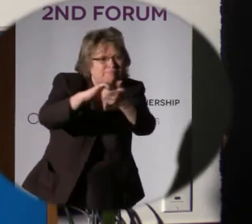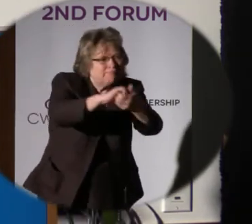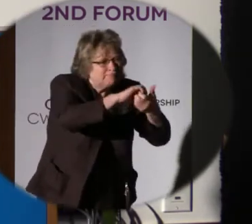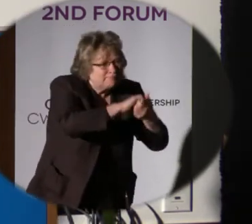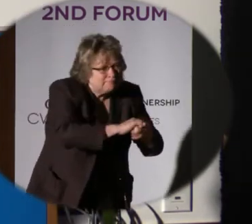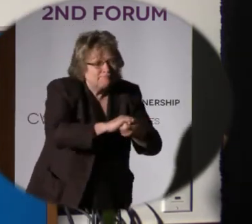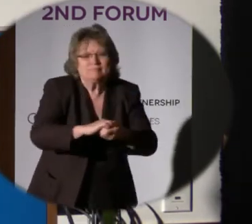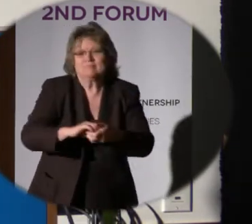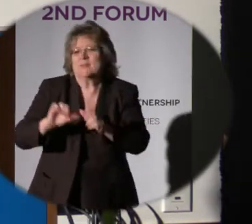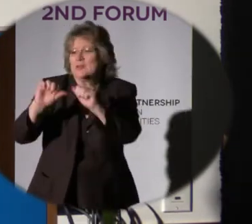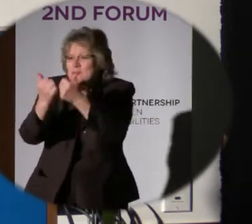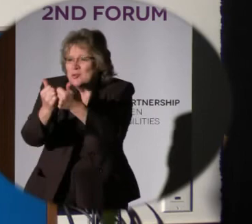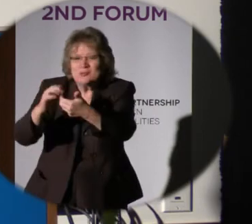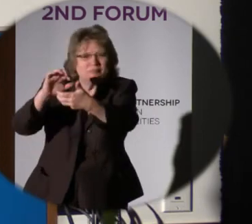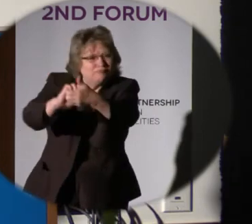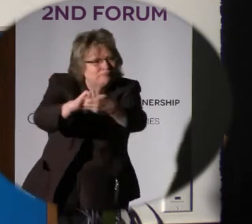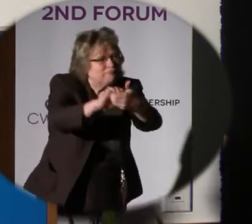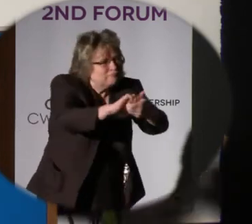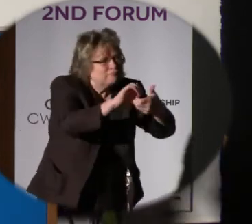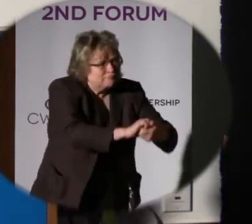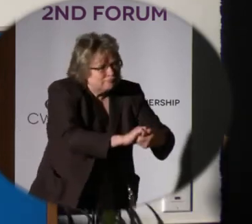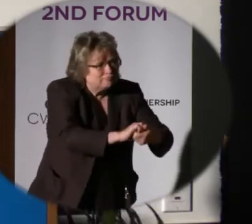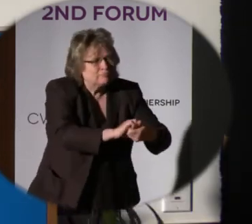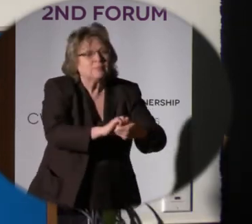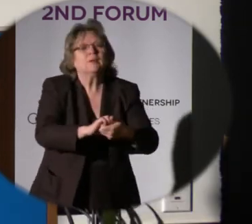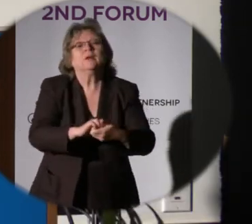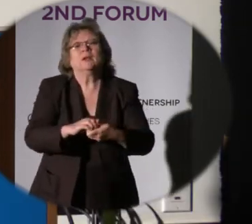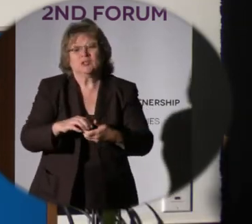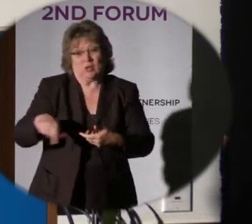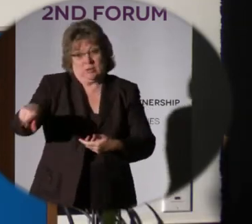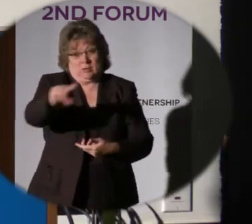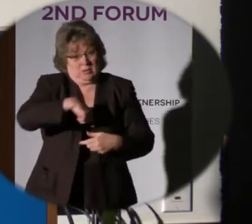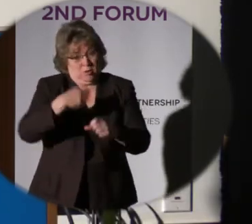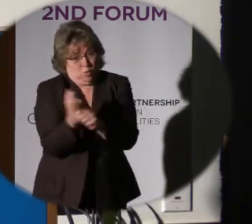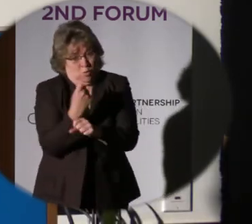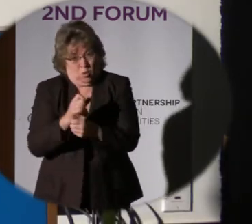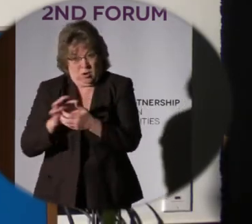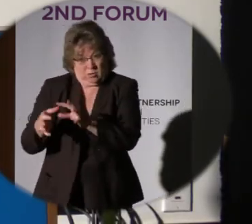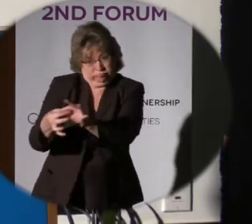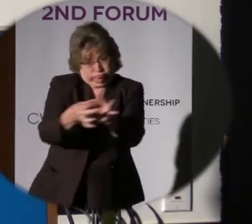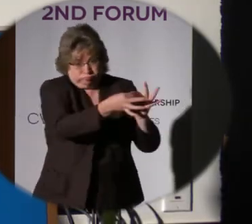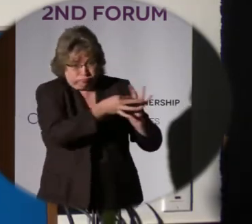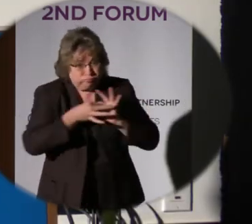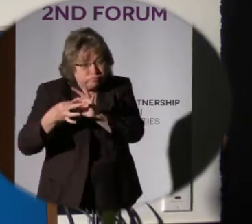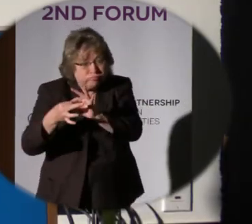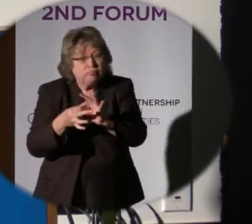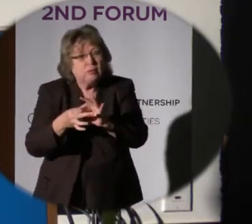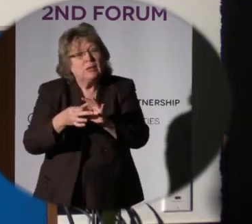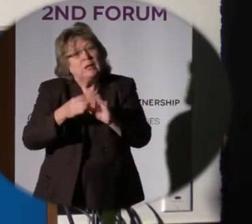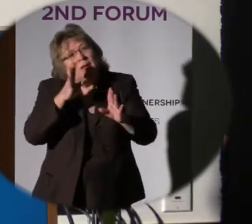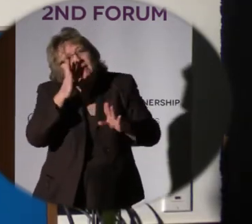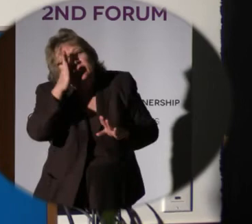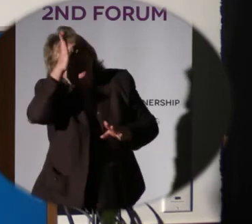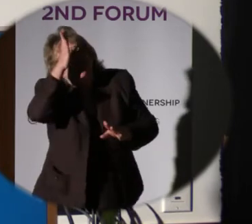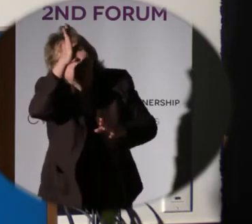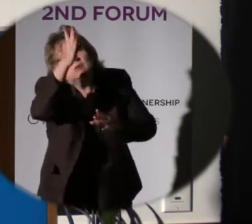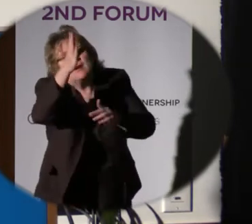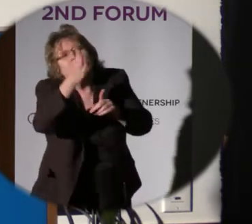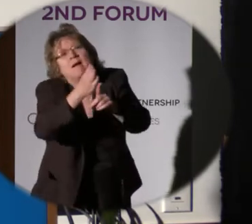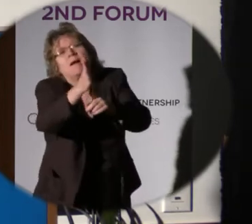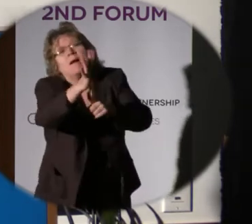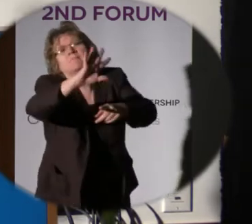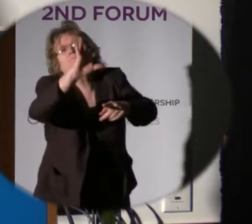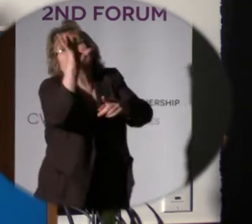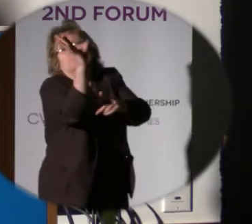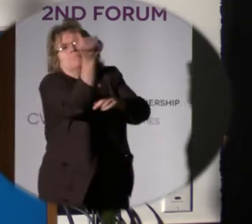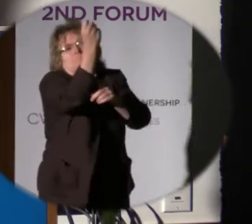this long-held dream that there will be both commitment, leadership, and most importantly, action on behalf of